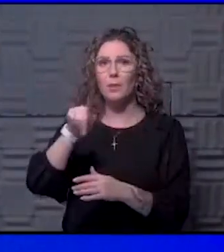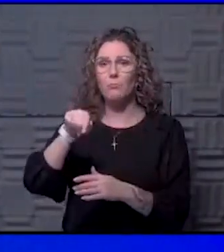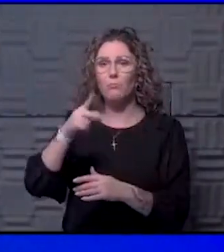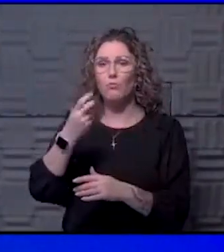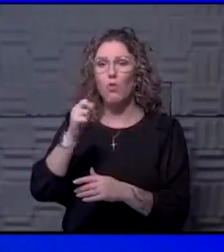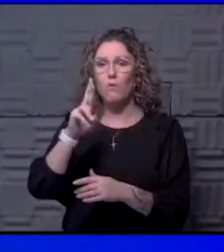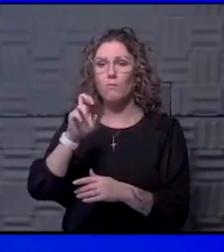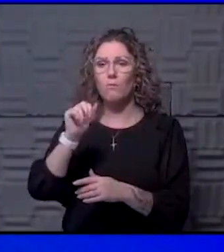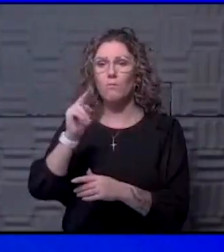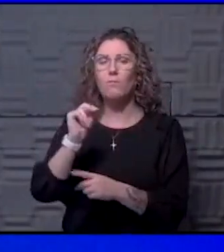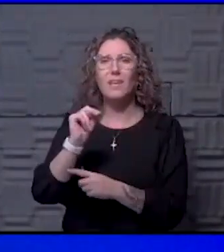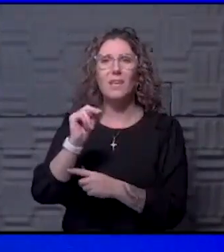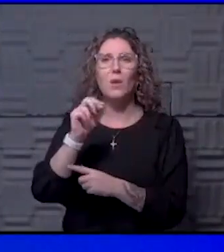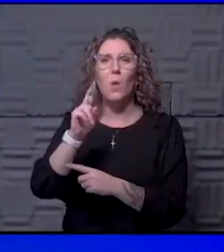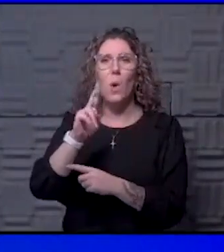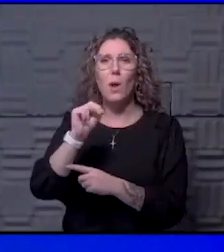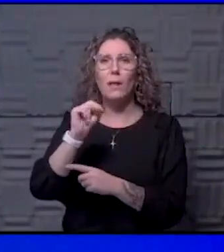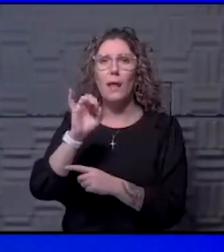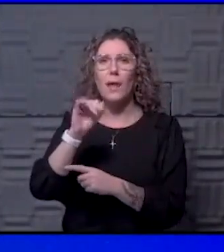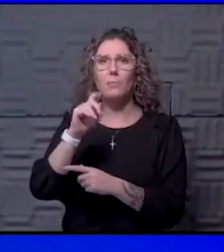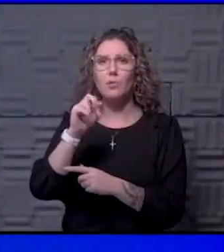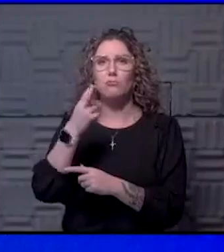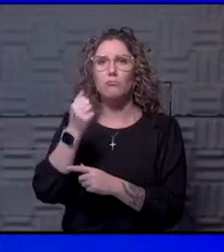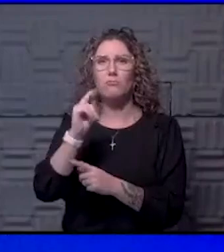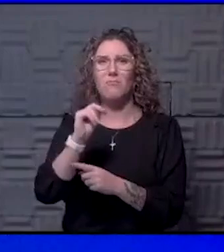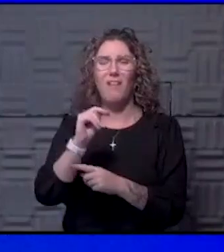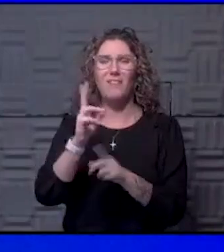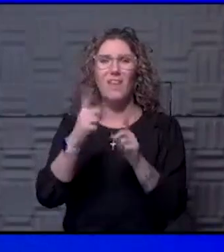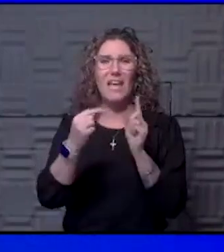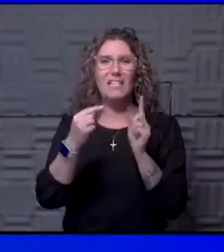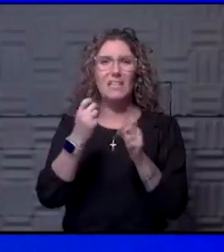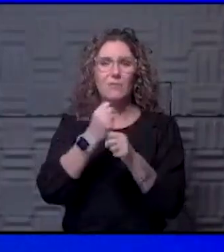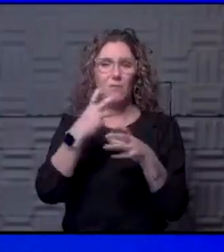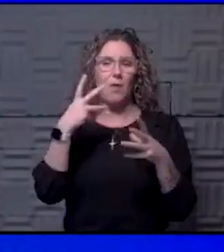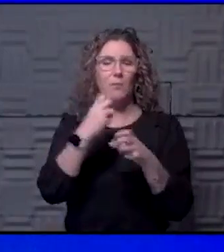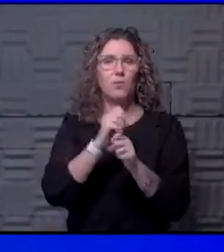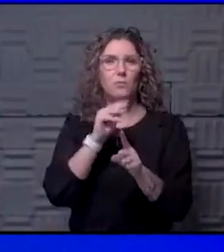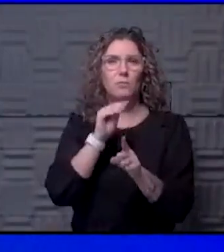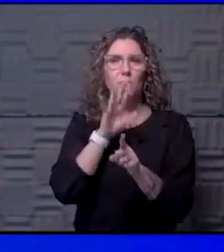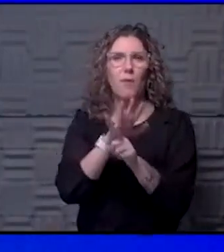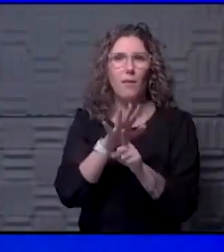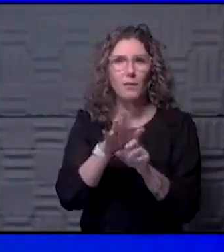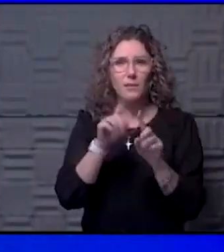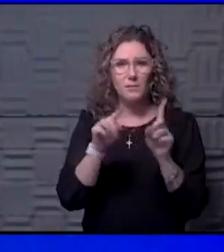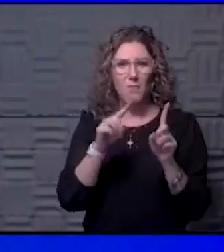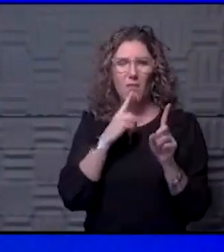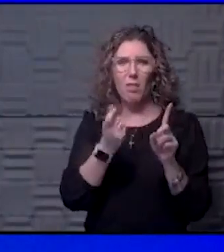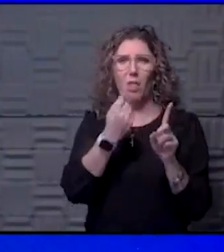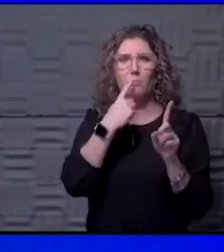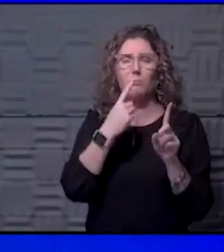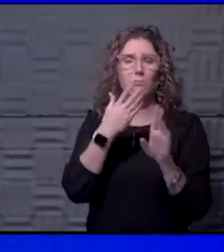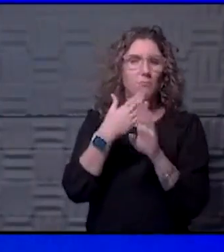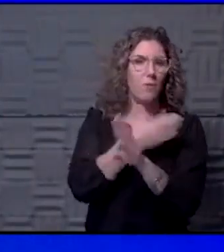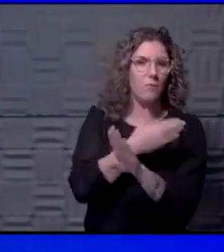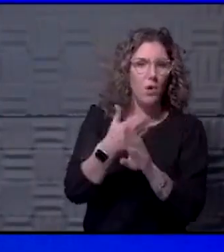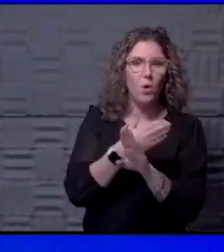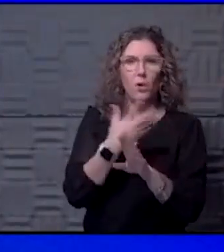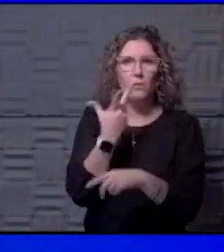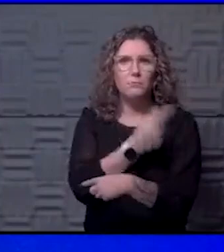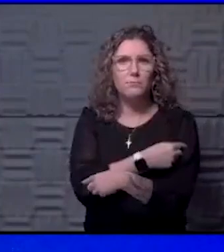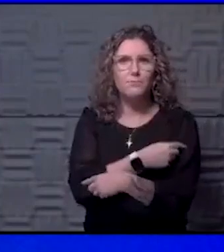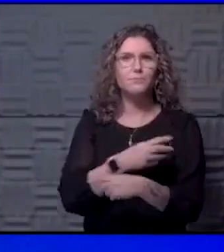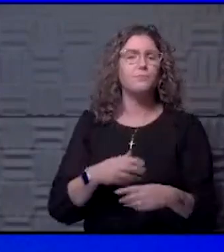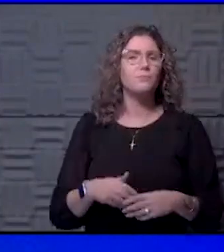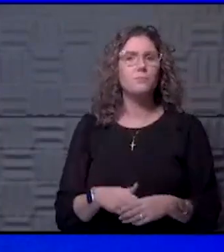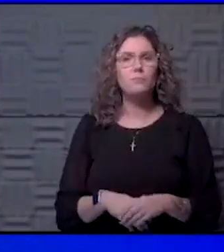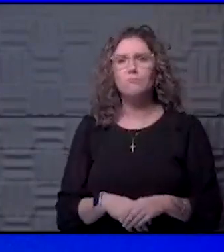or naproxen can have some anti-inflammatory effects, but I don't think taking a dose before your